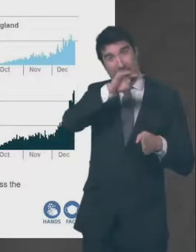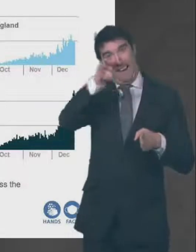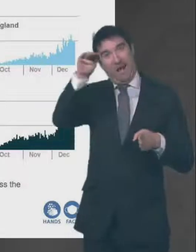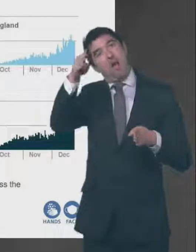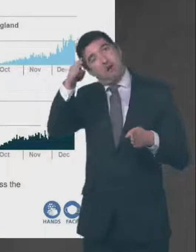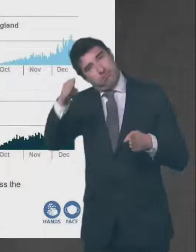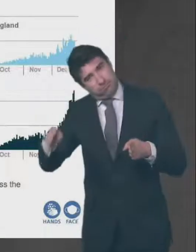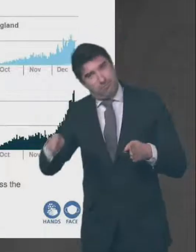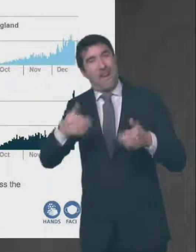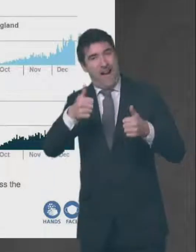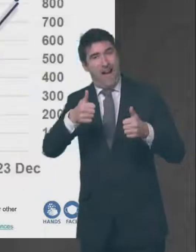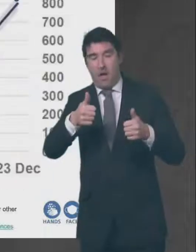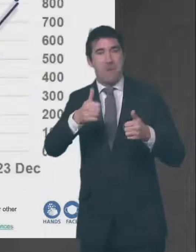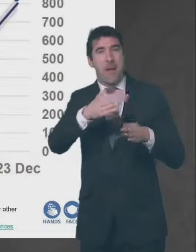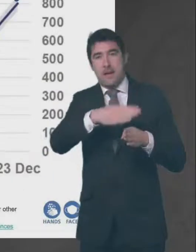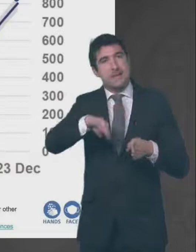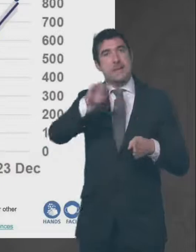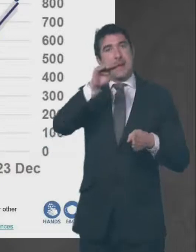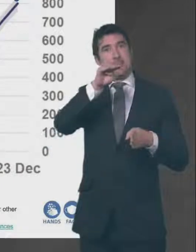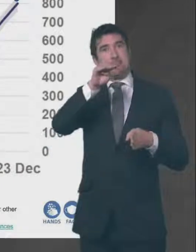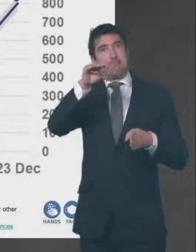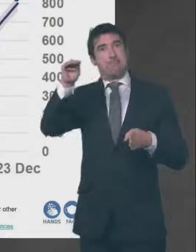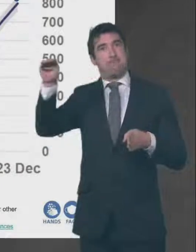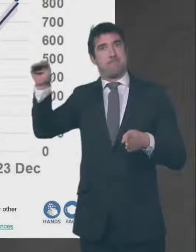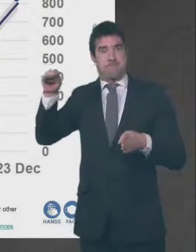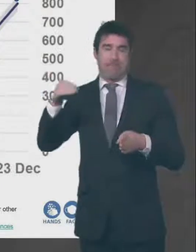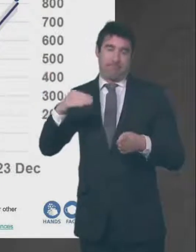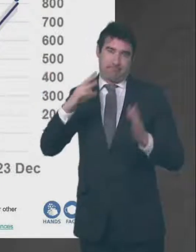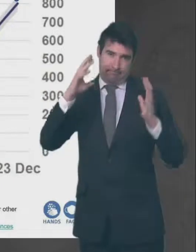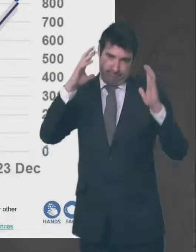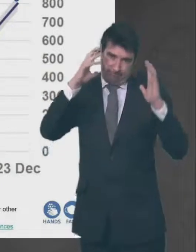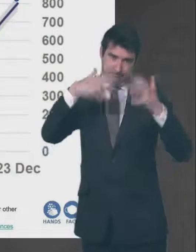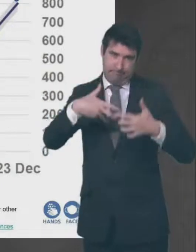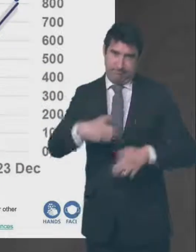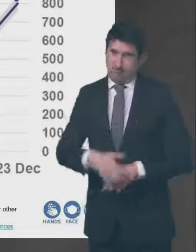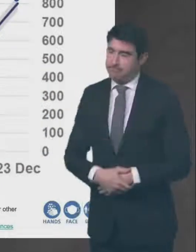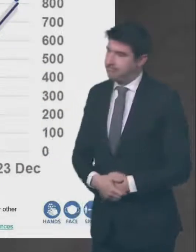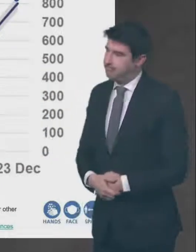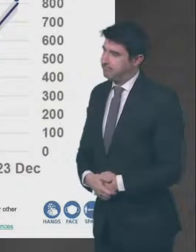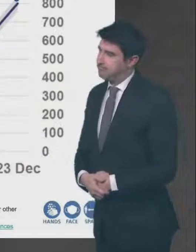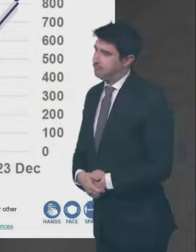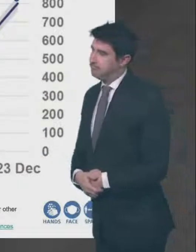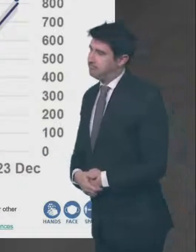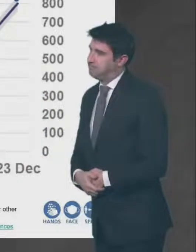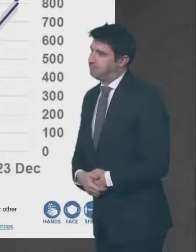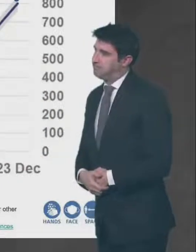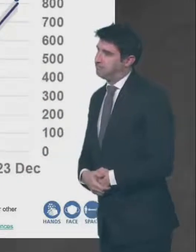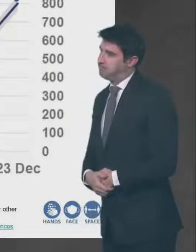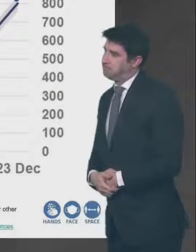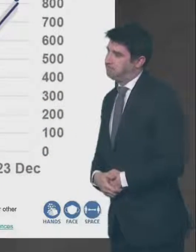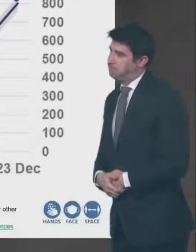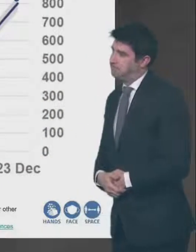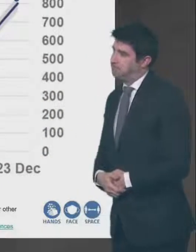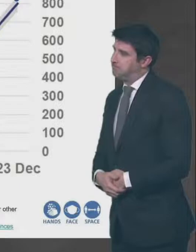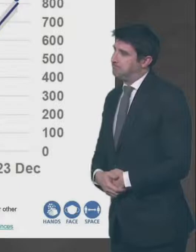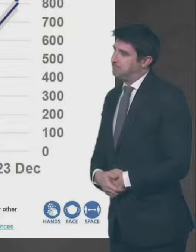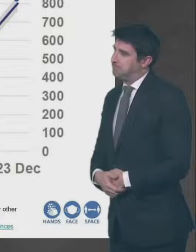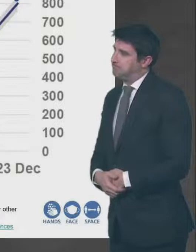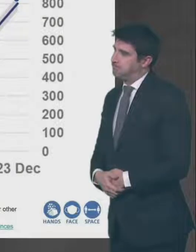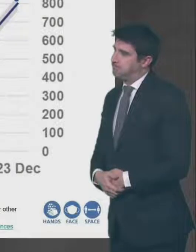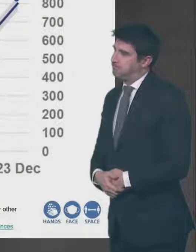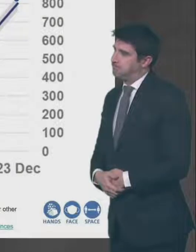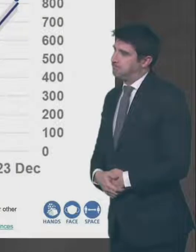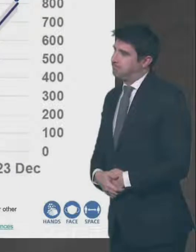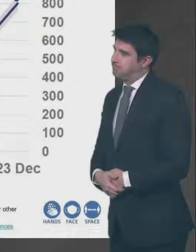now. Next slide, please. Data from the Office for National Statistics DC. show